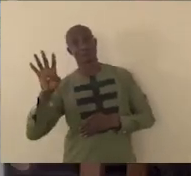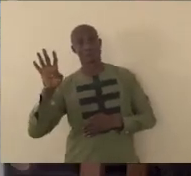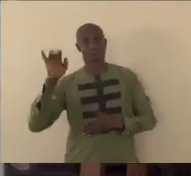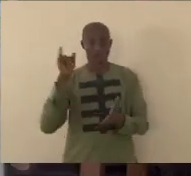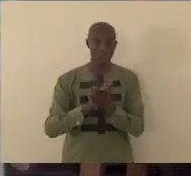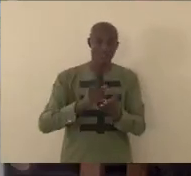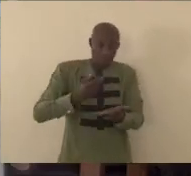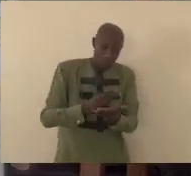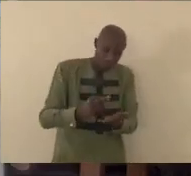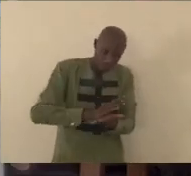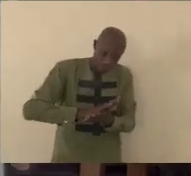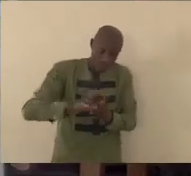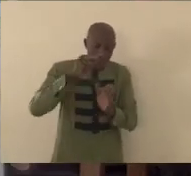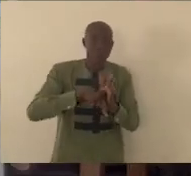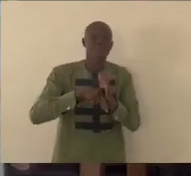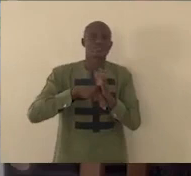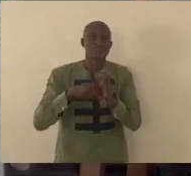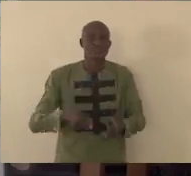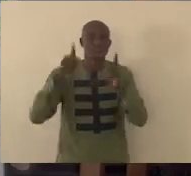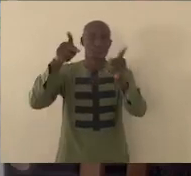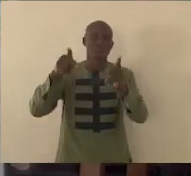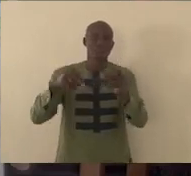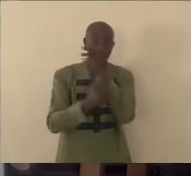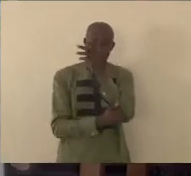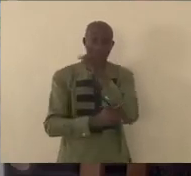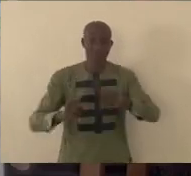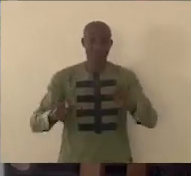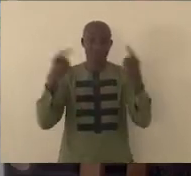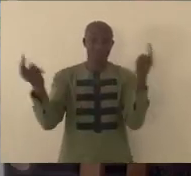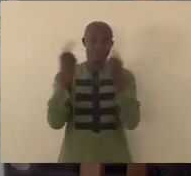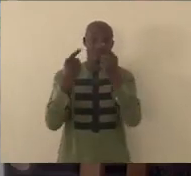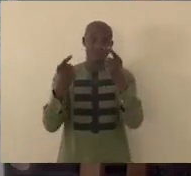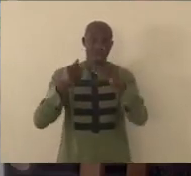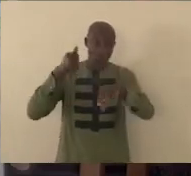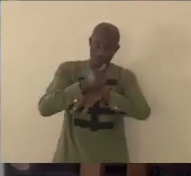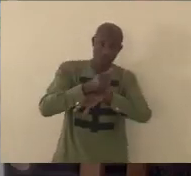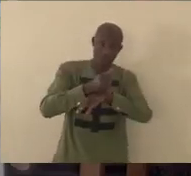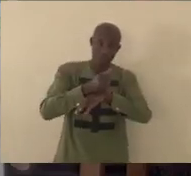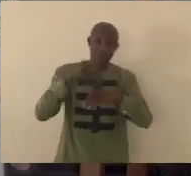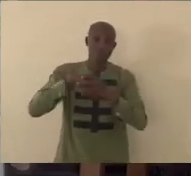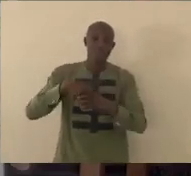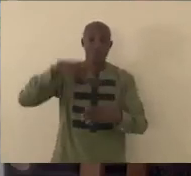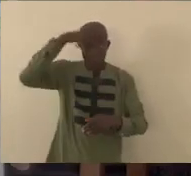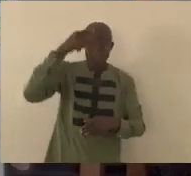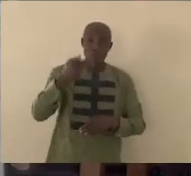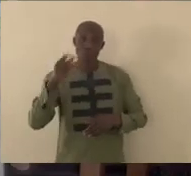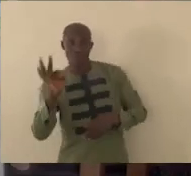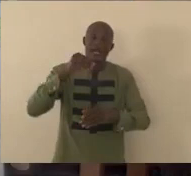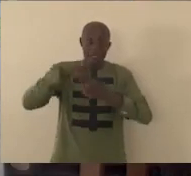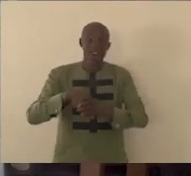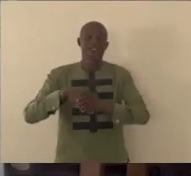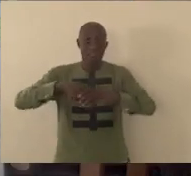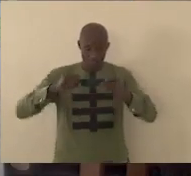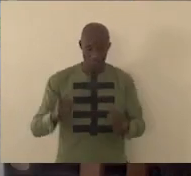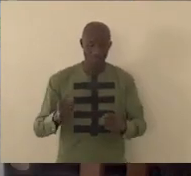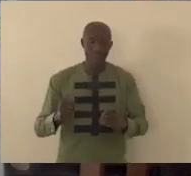14:34 that righteousness exalts a nation, but that sin is a reproach to any people. In Proverbs 29:2, we read that